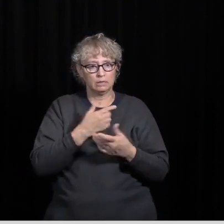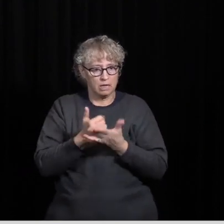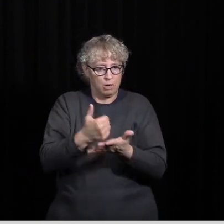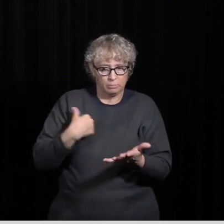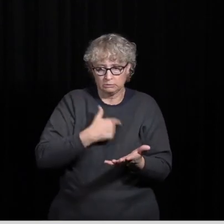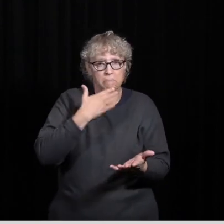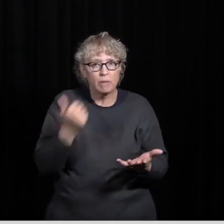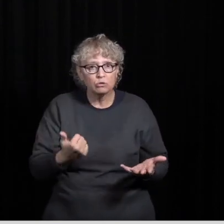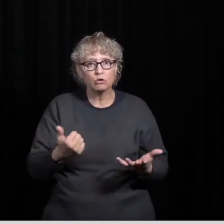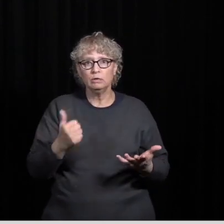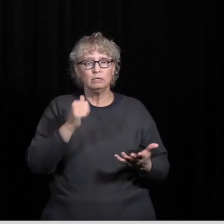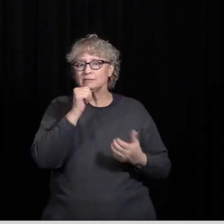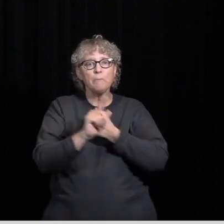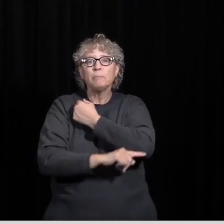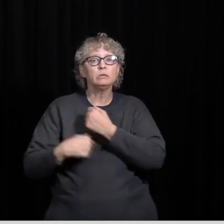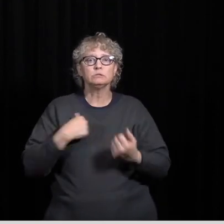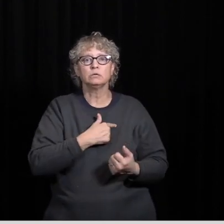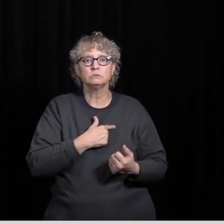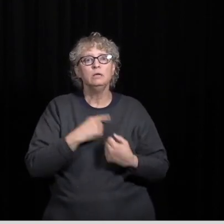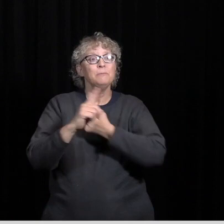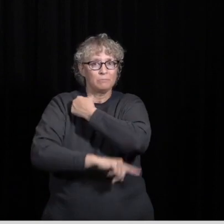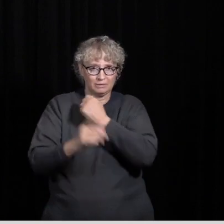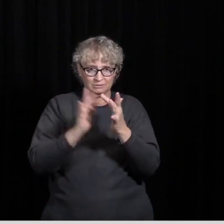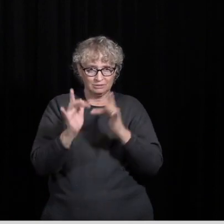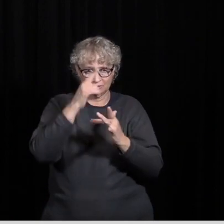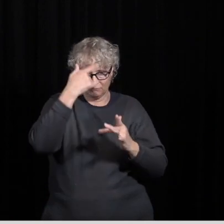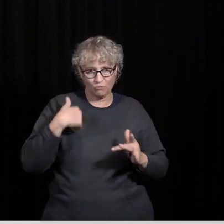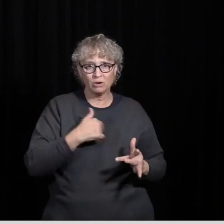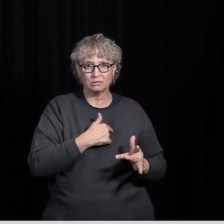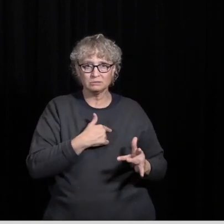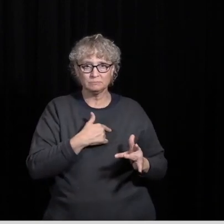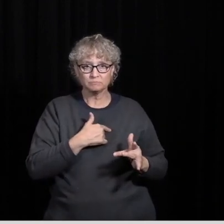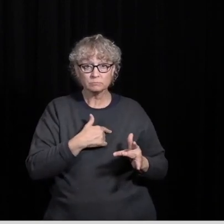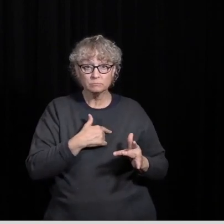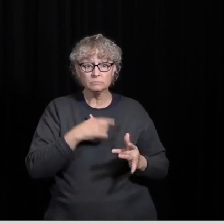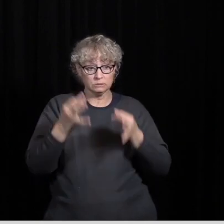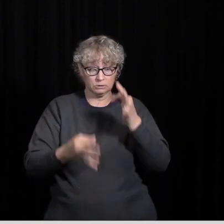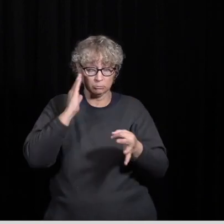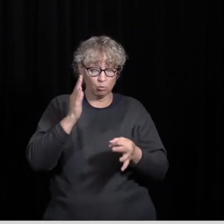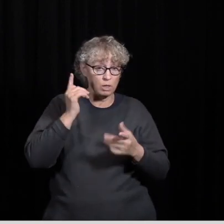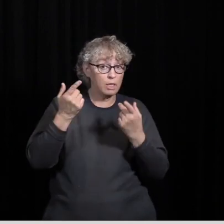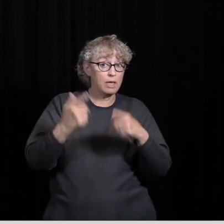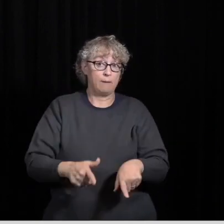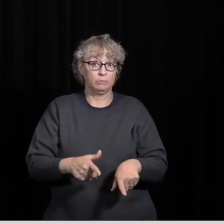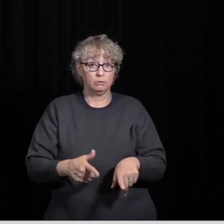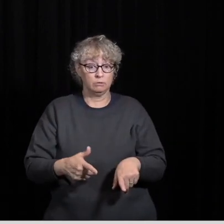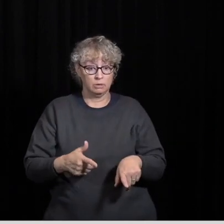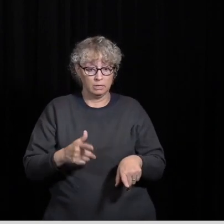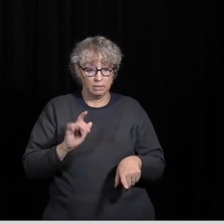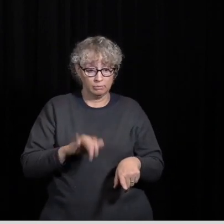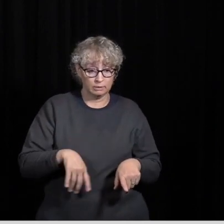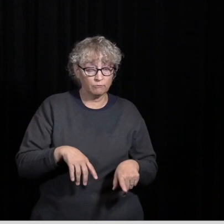make us better. God is not punishing us because he punished Jesus for us. And then judgment is coming, which is fourth.